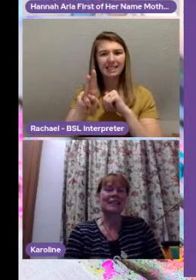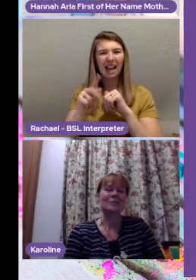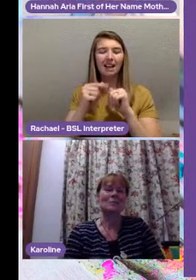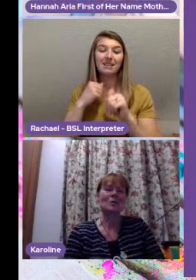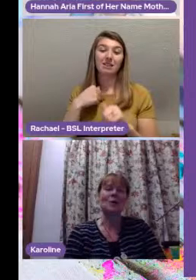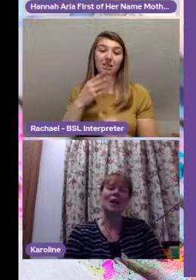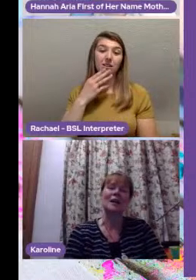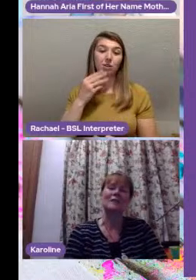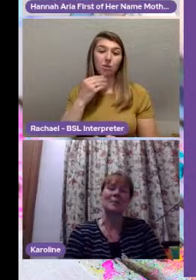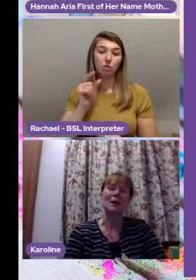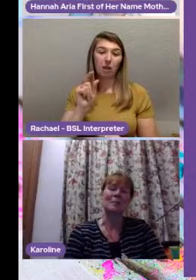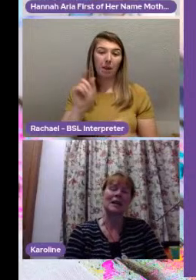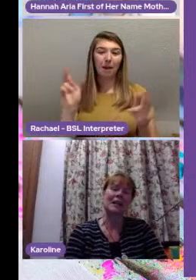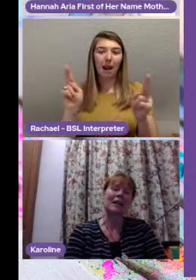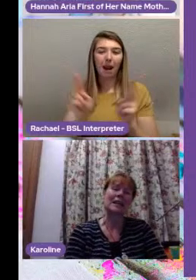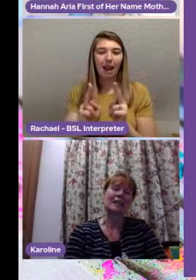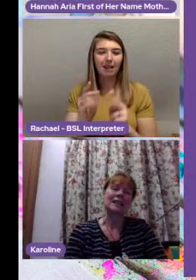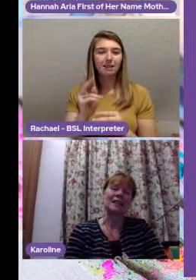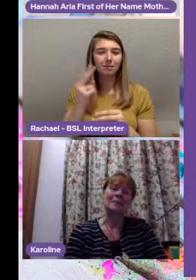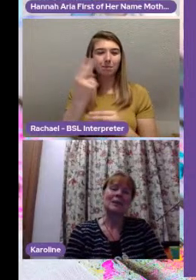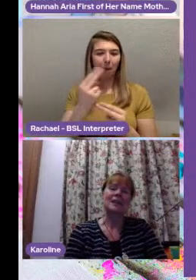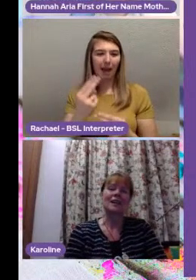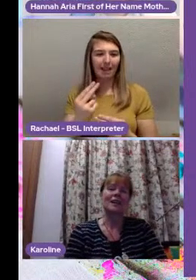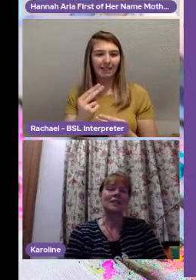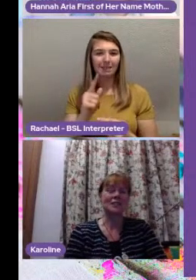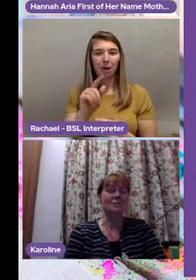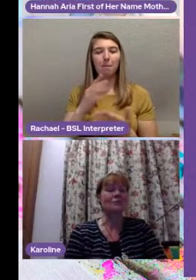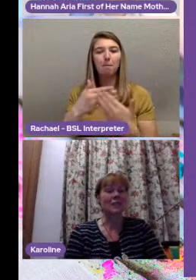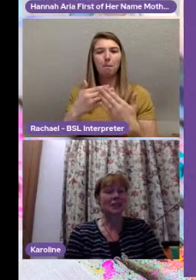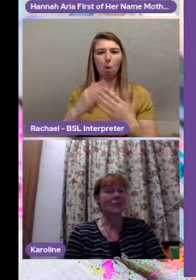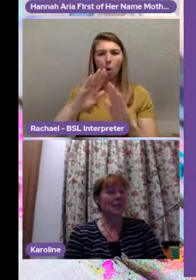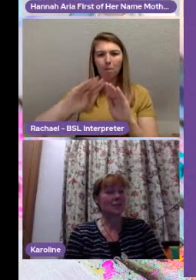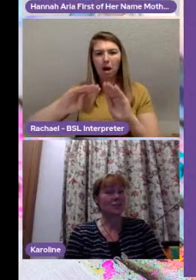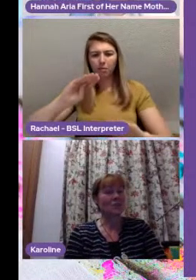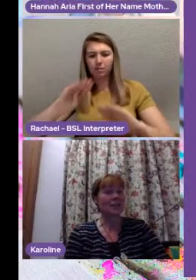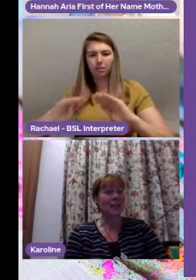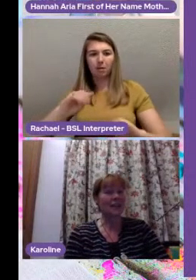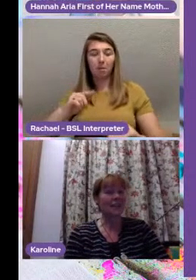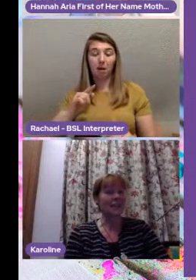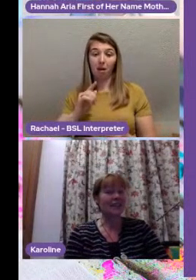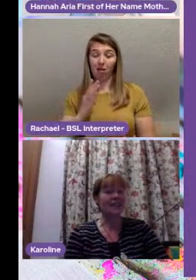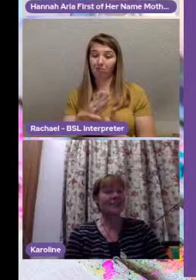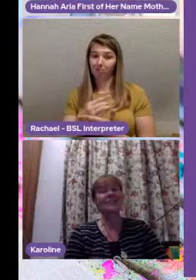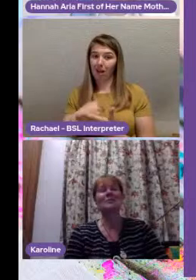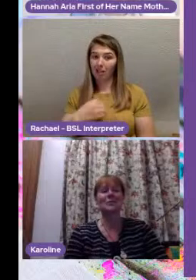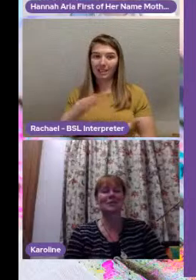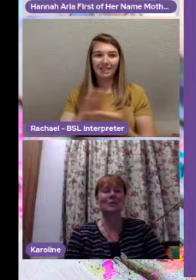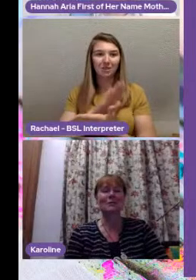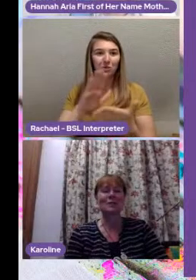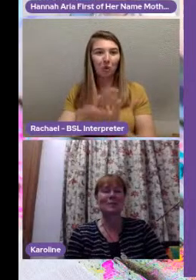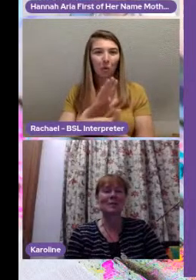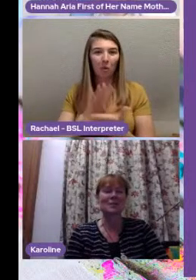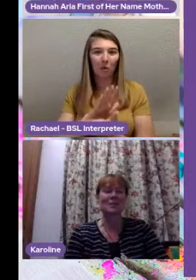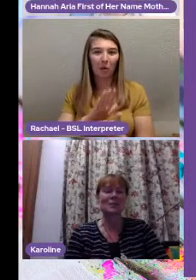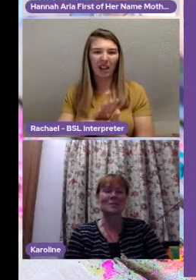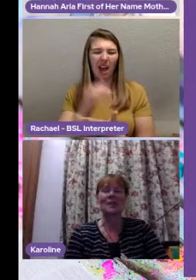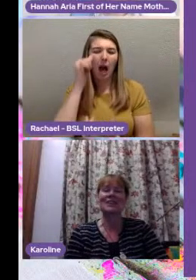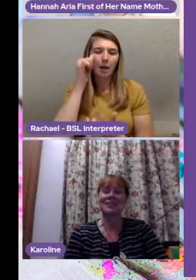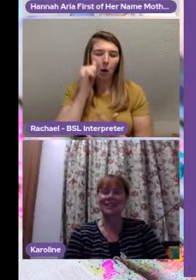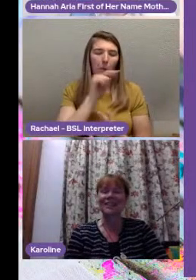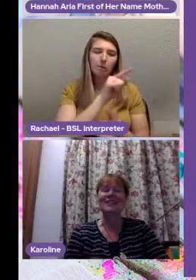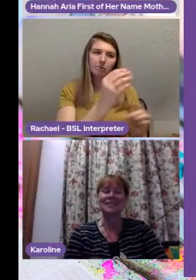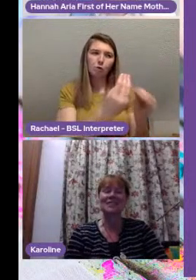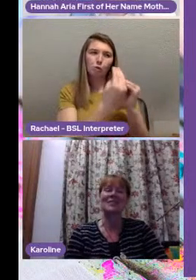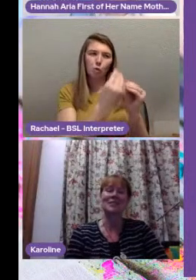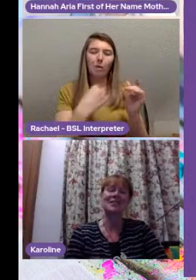paint and more kind of mark making, but I just really, really enjoyed it. I know it wasn't what we were supposed to do,